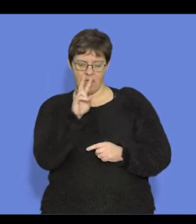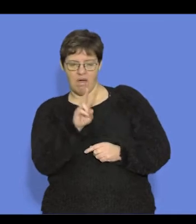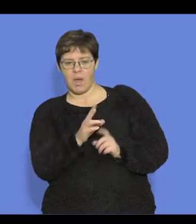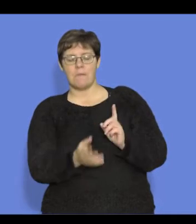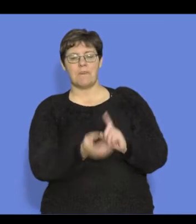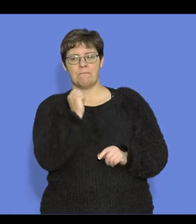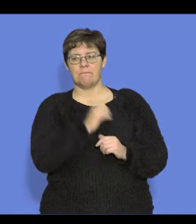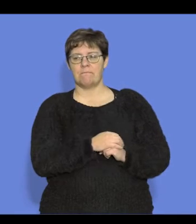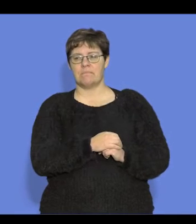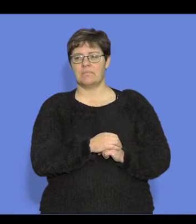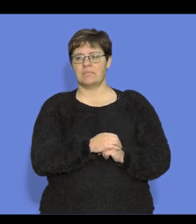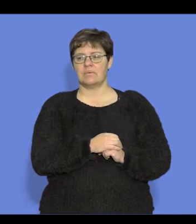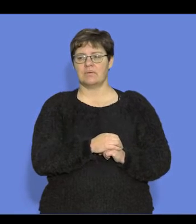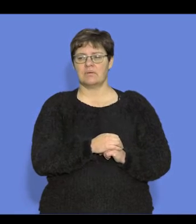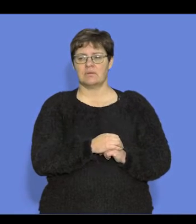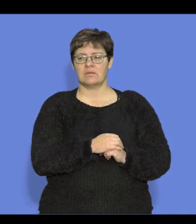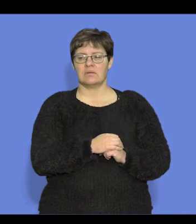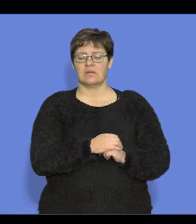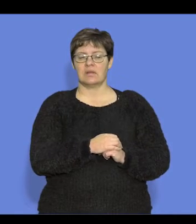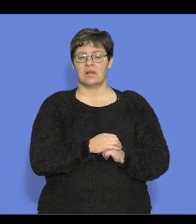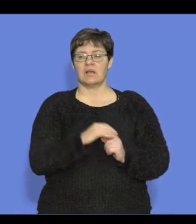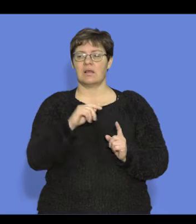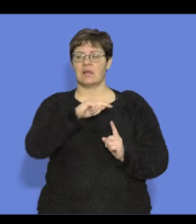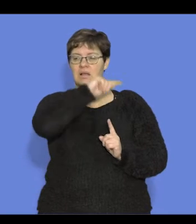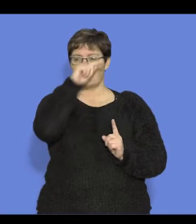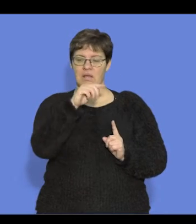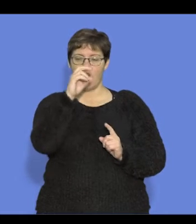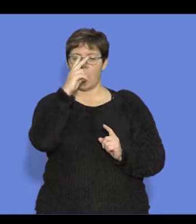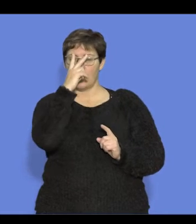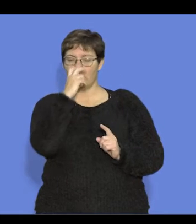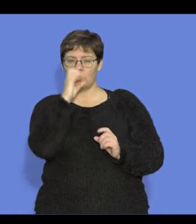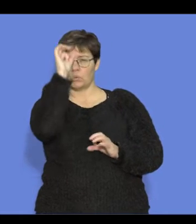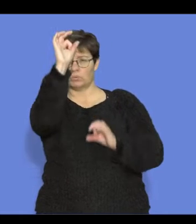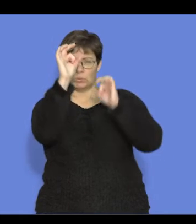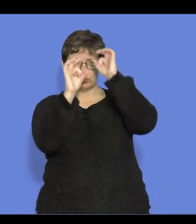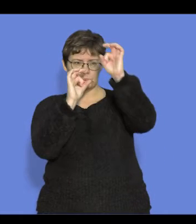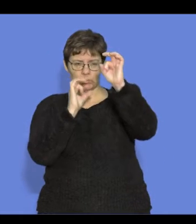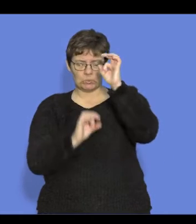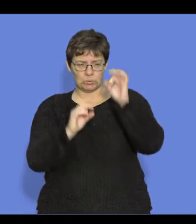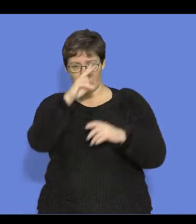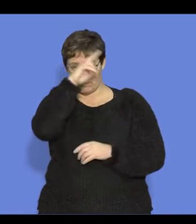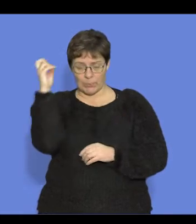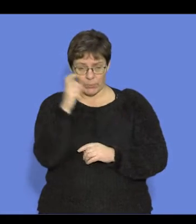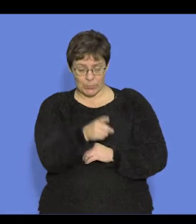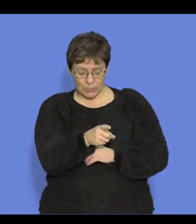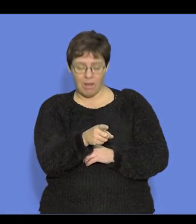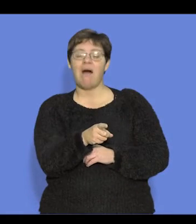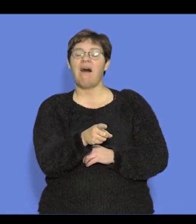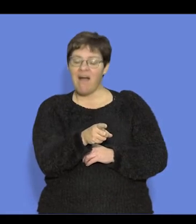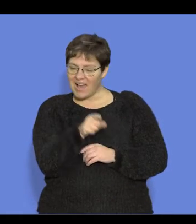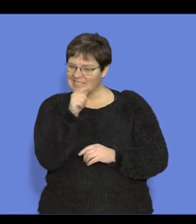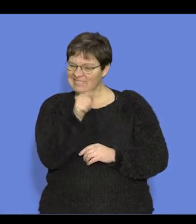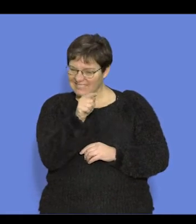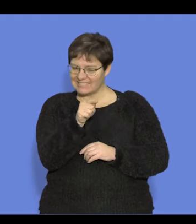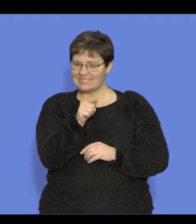That's the outline of the celery stem, and these blue dots, those are exactly where the